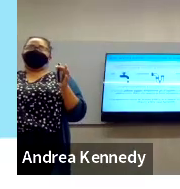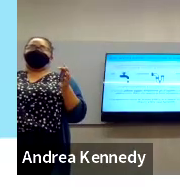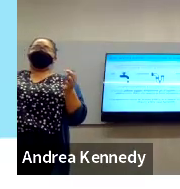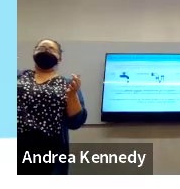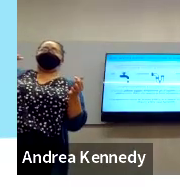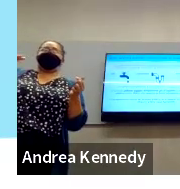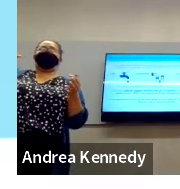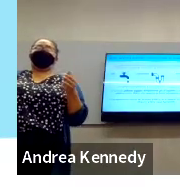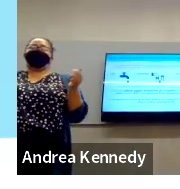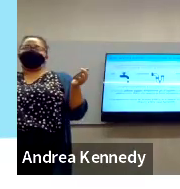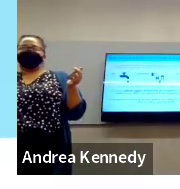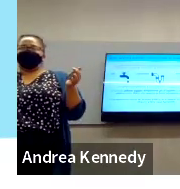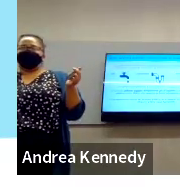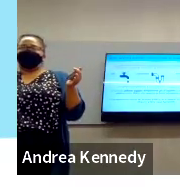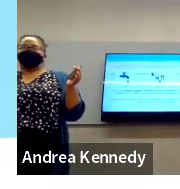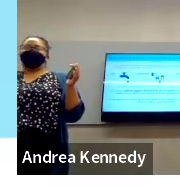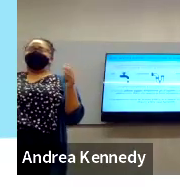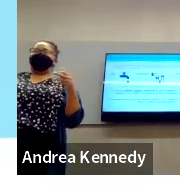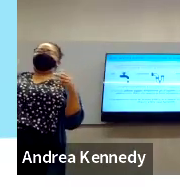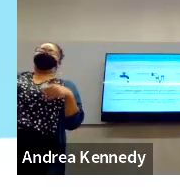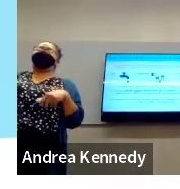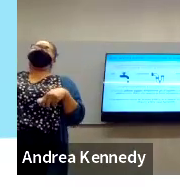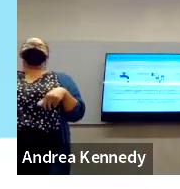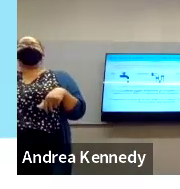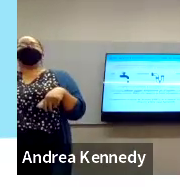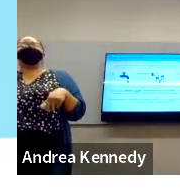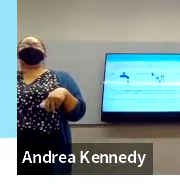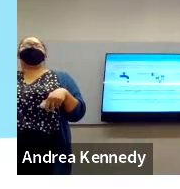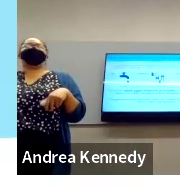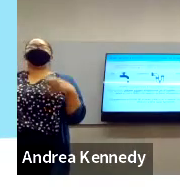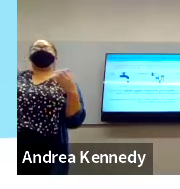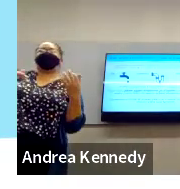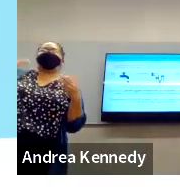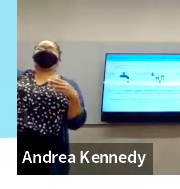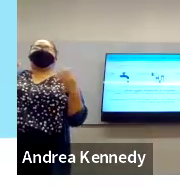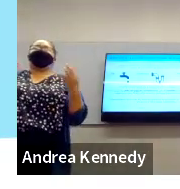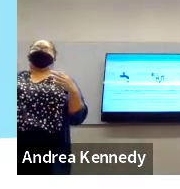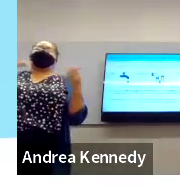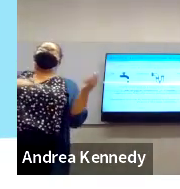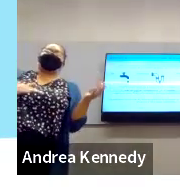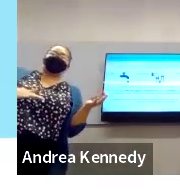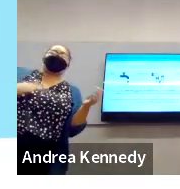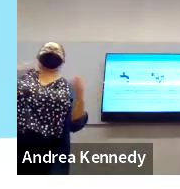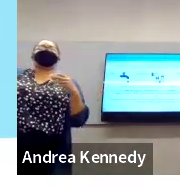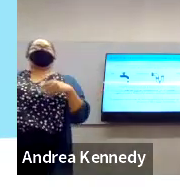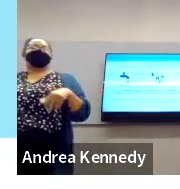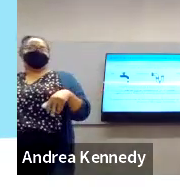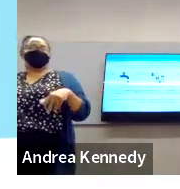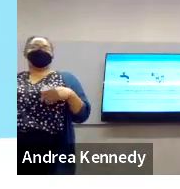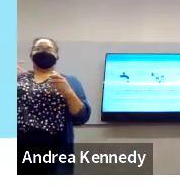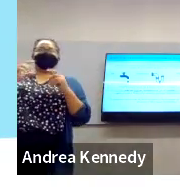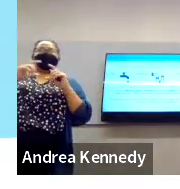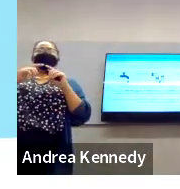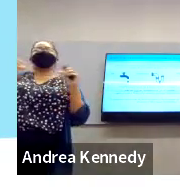if that is gonna be sort of less than what you're paying or more than what you're paying now. So you might get like a rent decrease or a